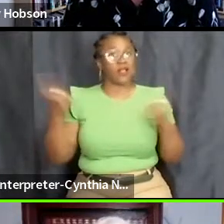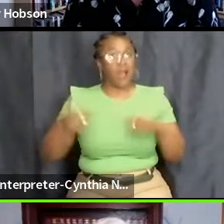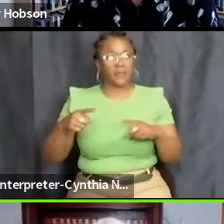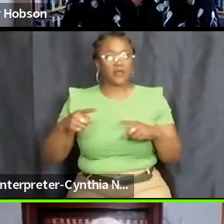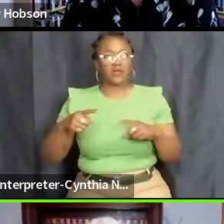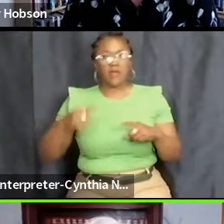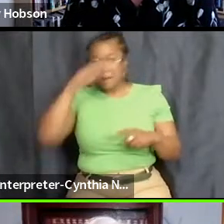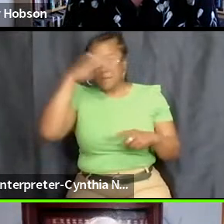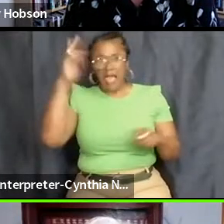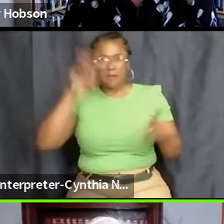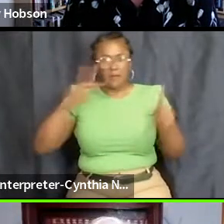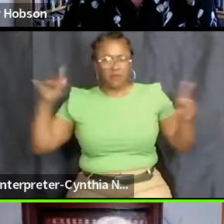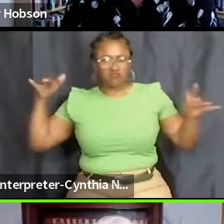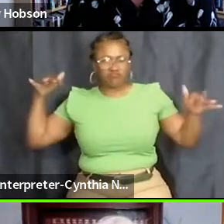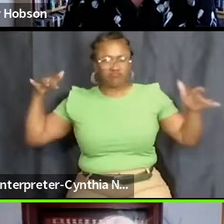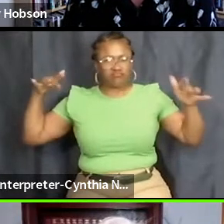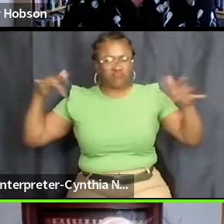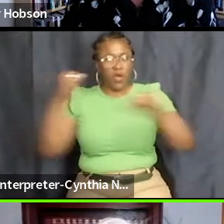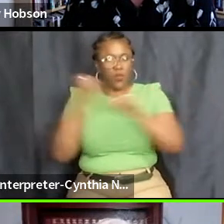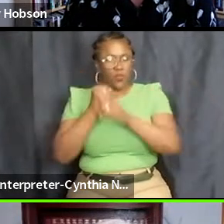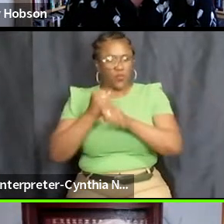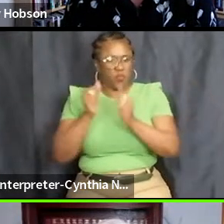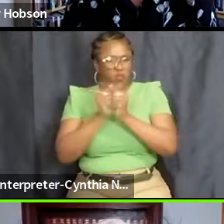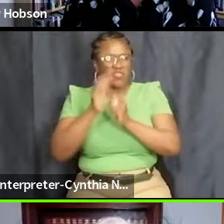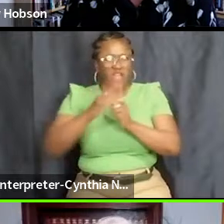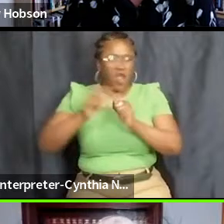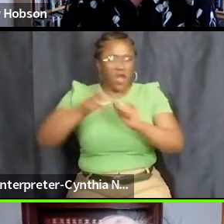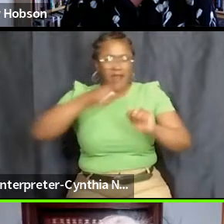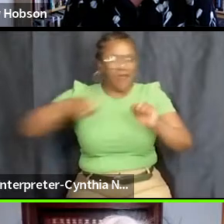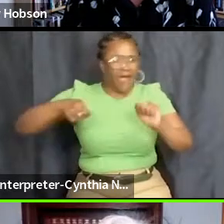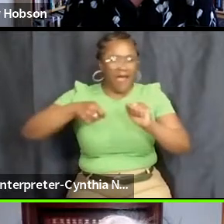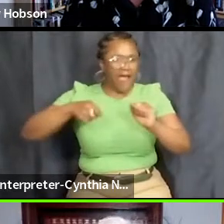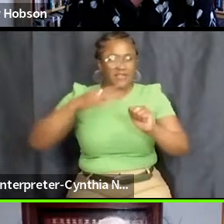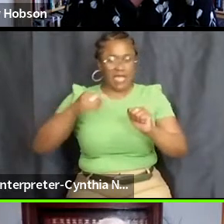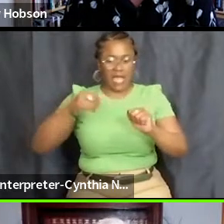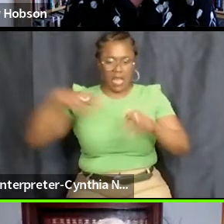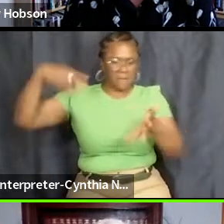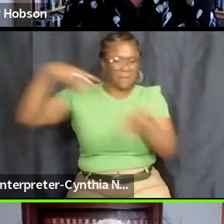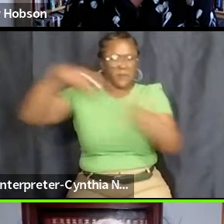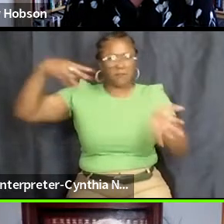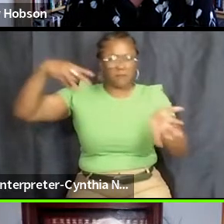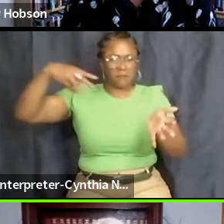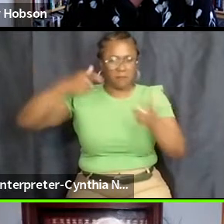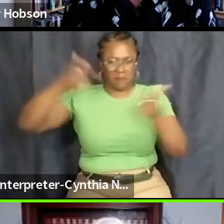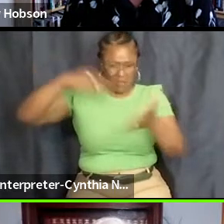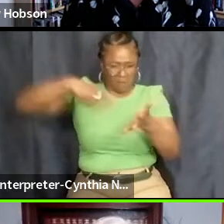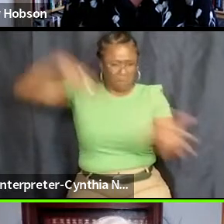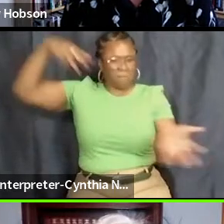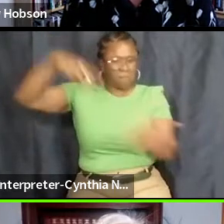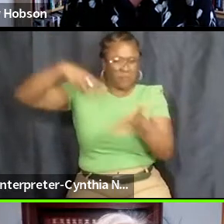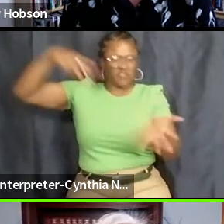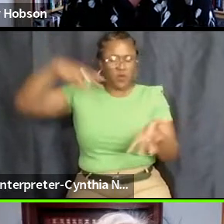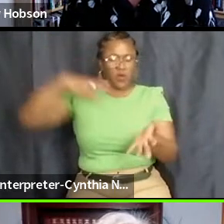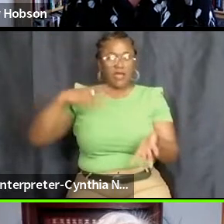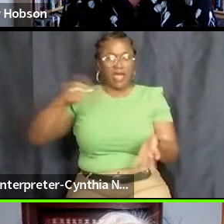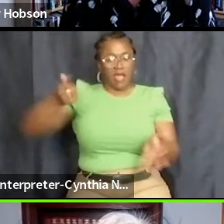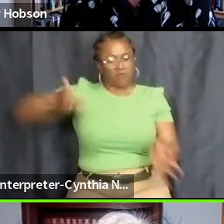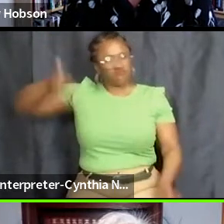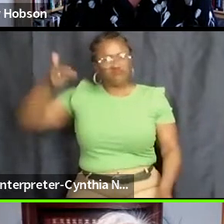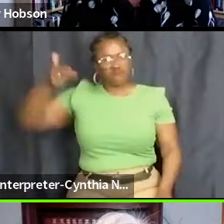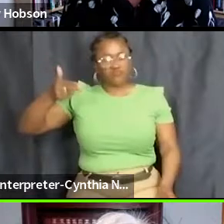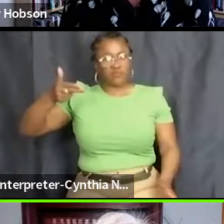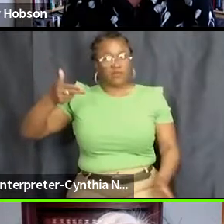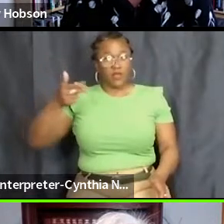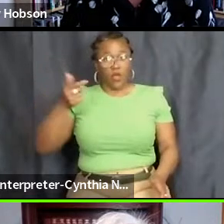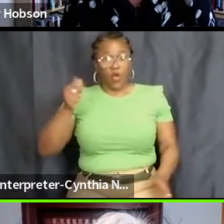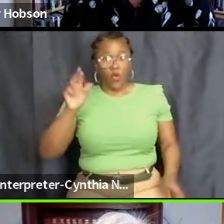pouring out with their pitchforks, with their knives, some with a rusty revolver. And Gorsuch is like, "I'm not leaving here